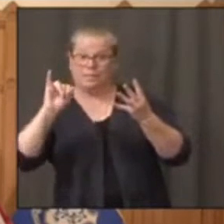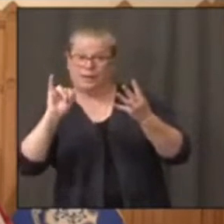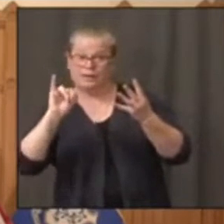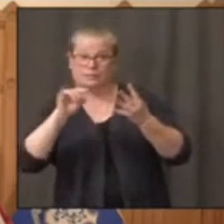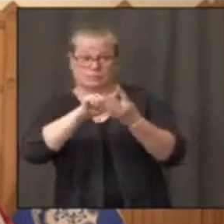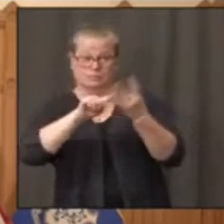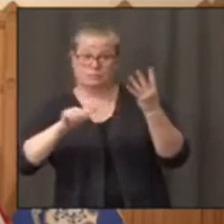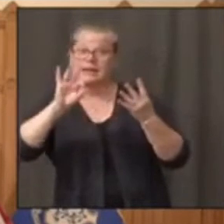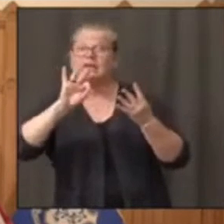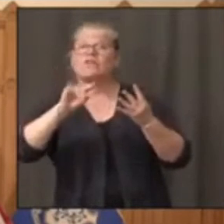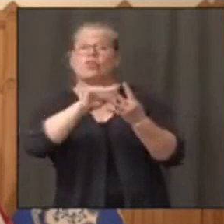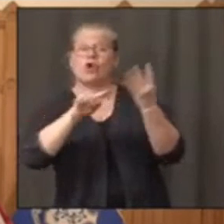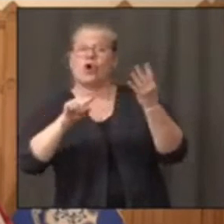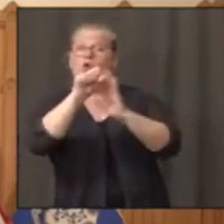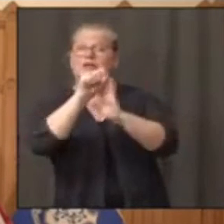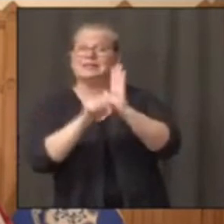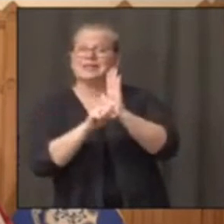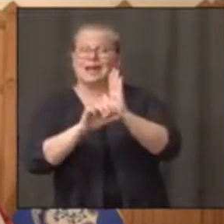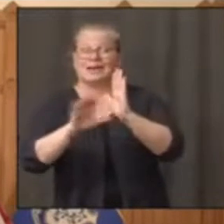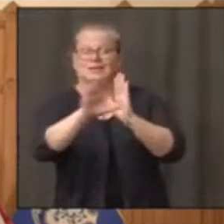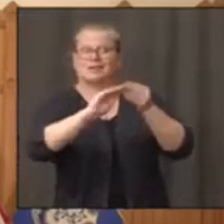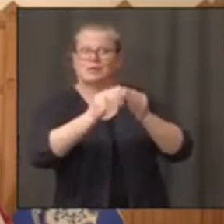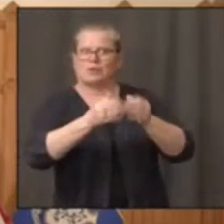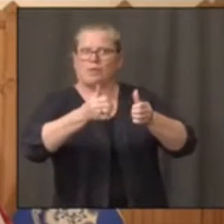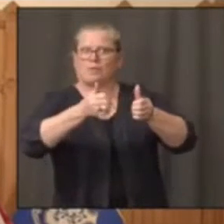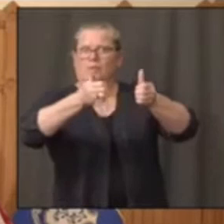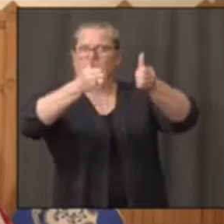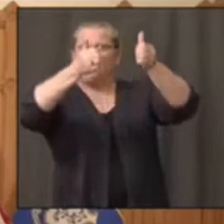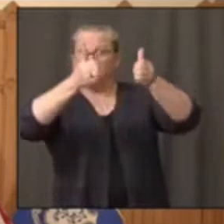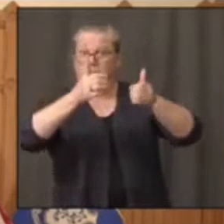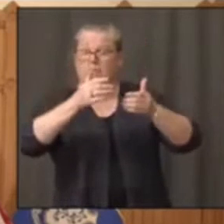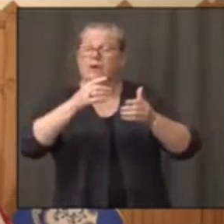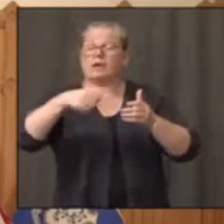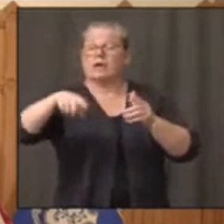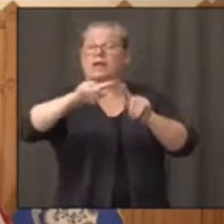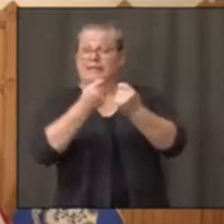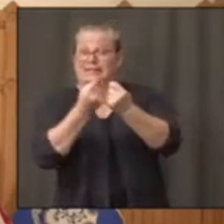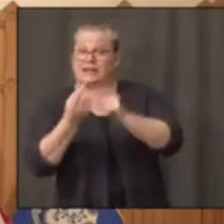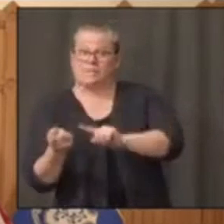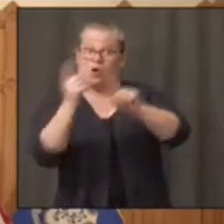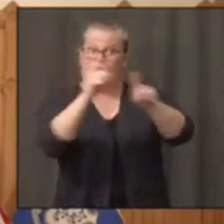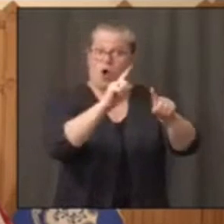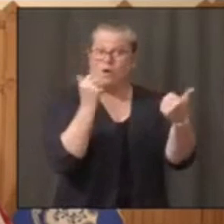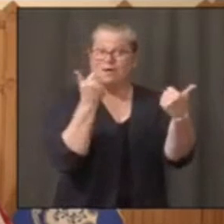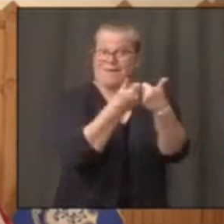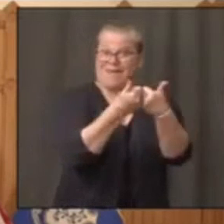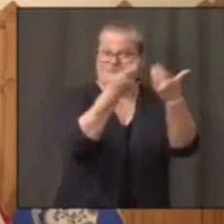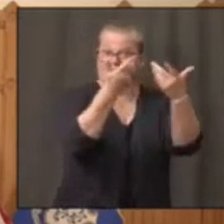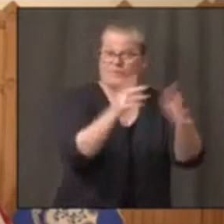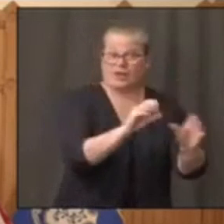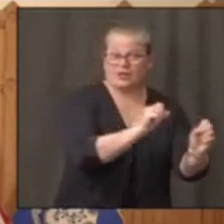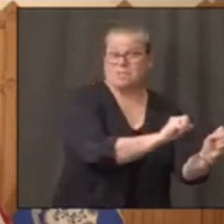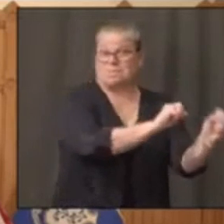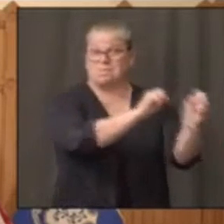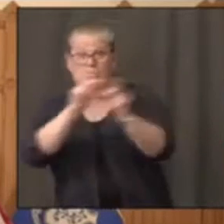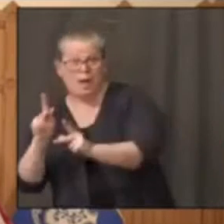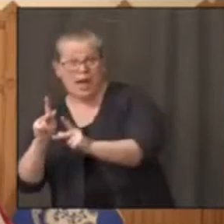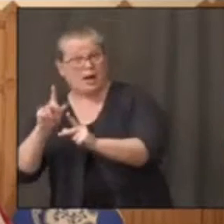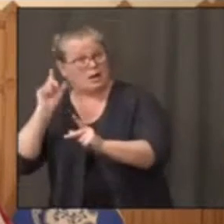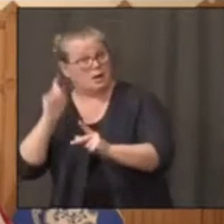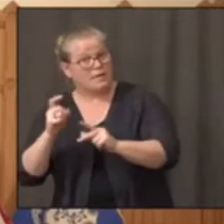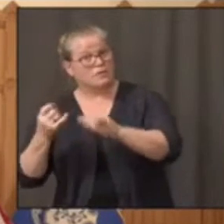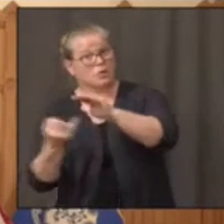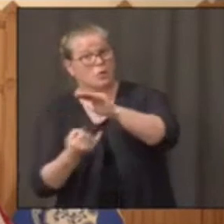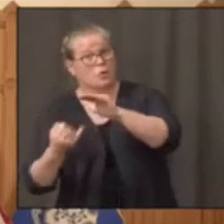be required to quarantine after they get back from those games? And do you even anticipate allowing teams to travel for